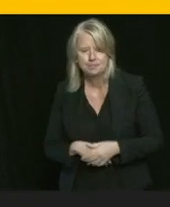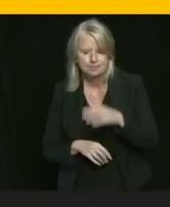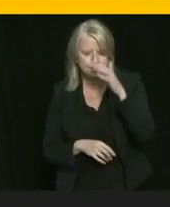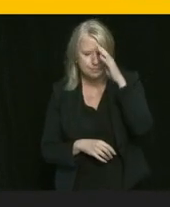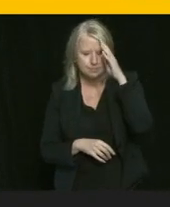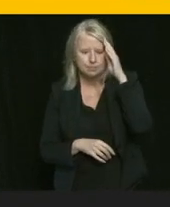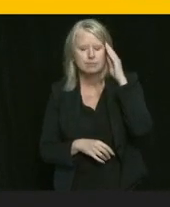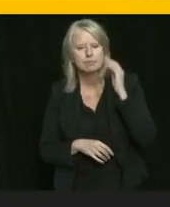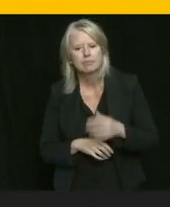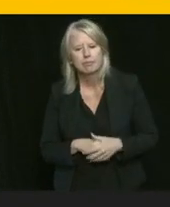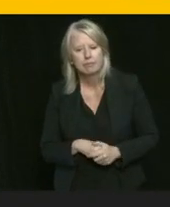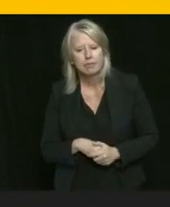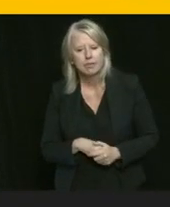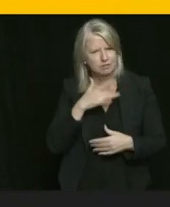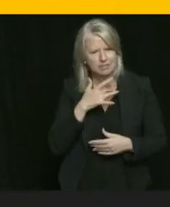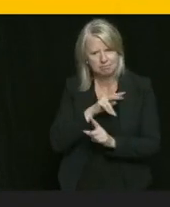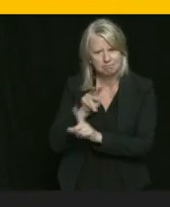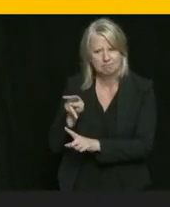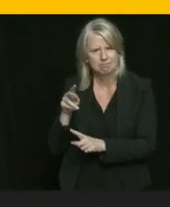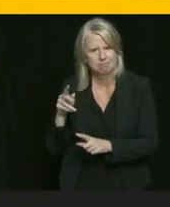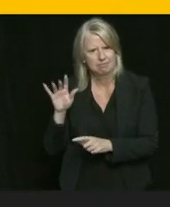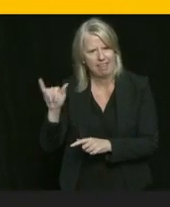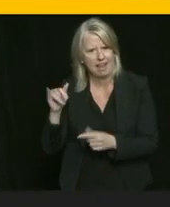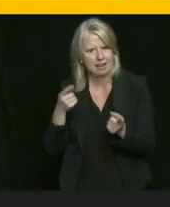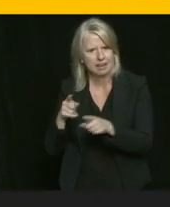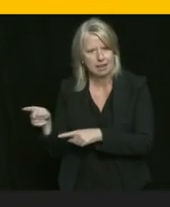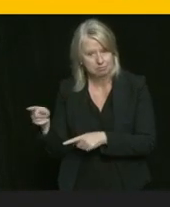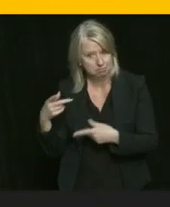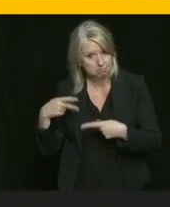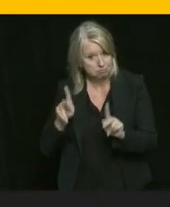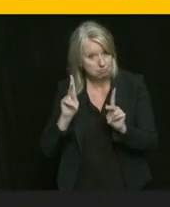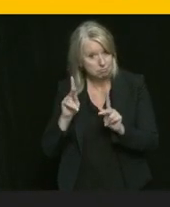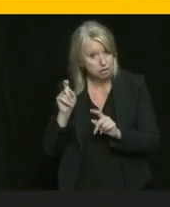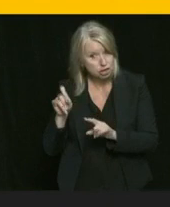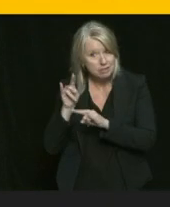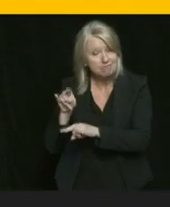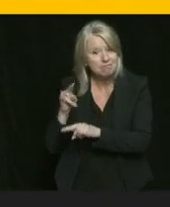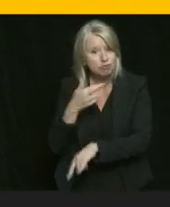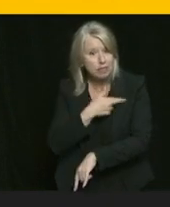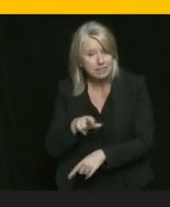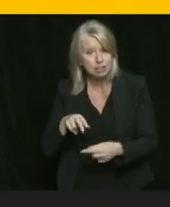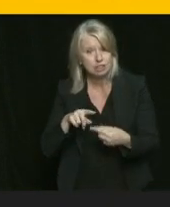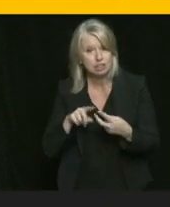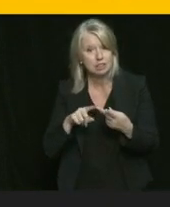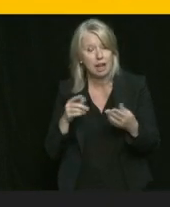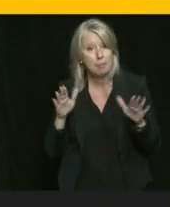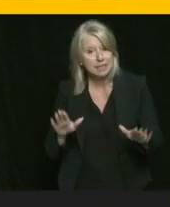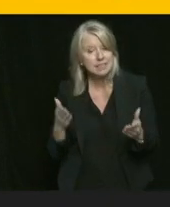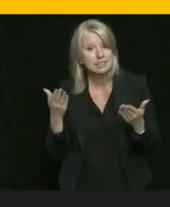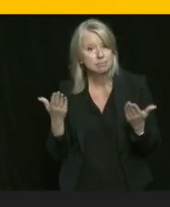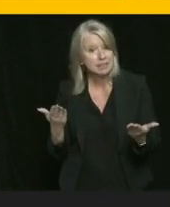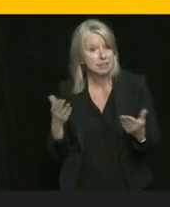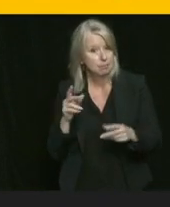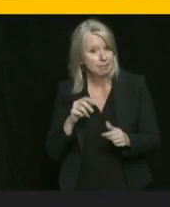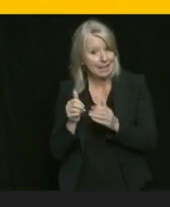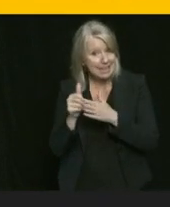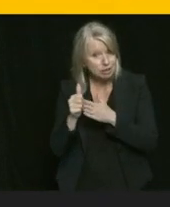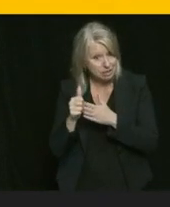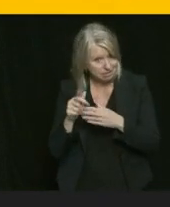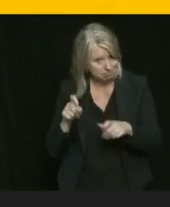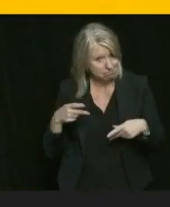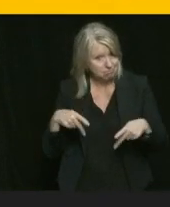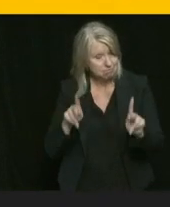we will always defend how to make fun of religion and Muslim leaders.